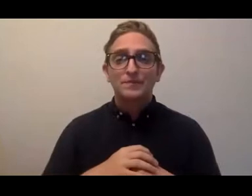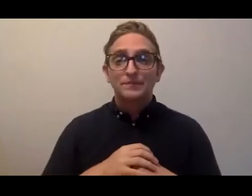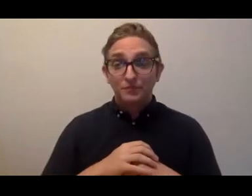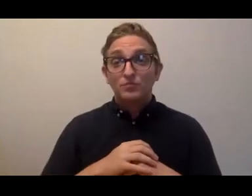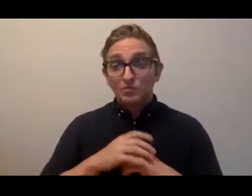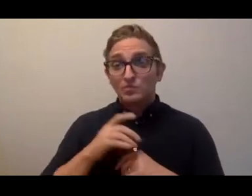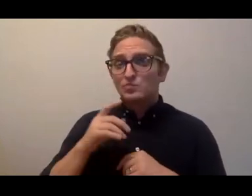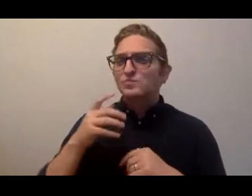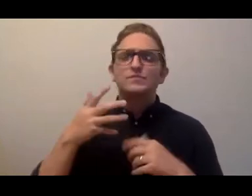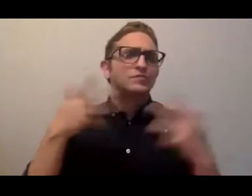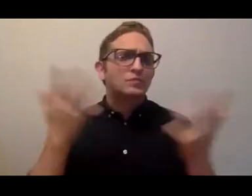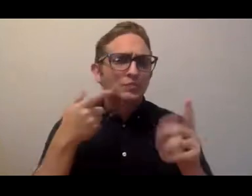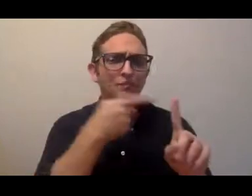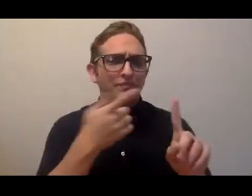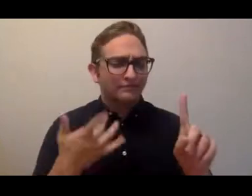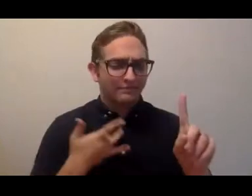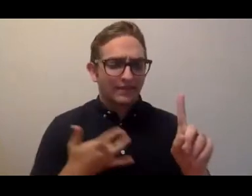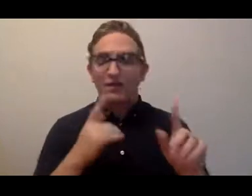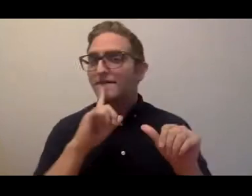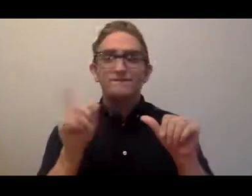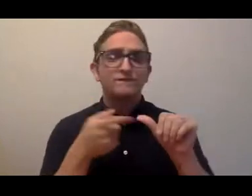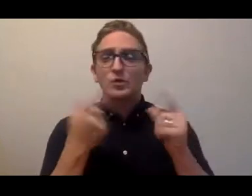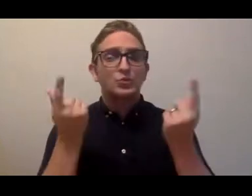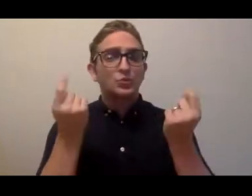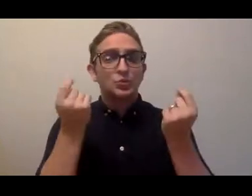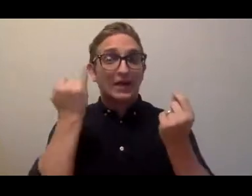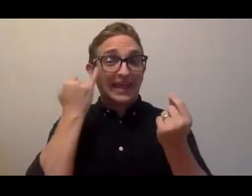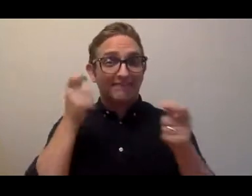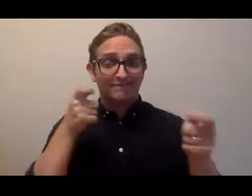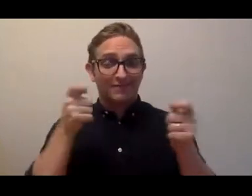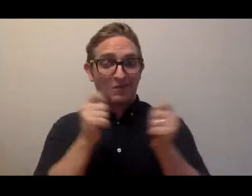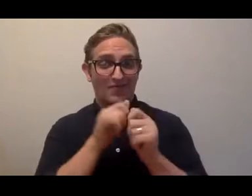the first step for families who are dealing with this same issue?